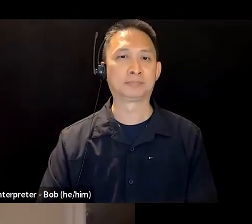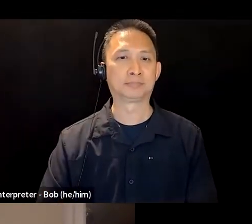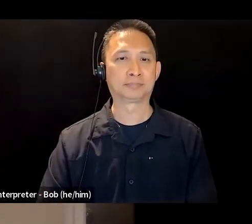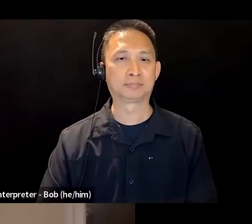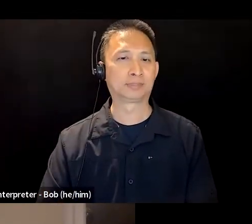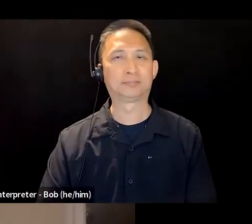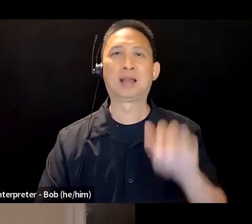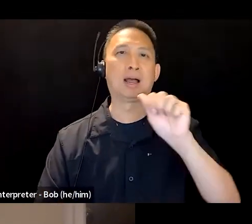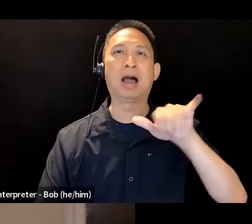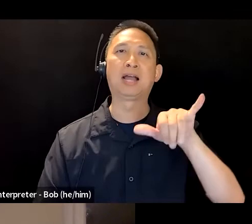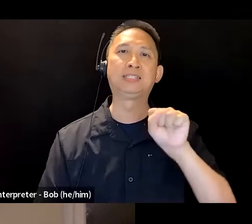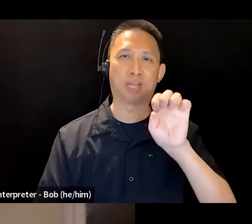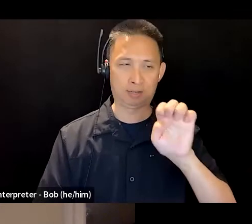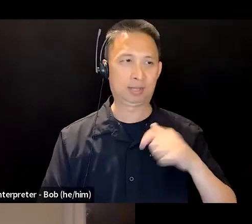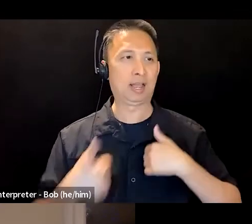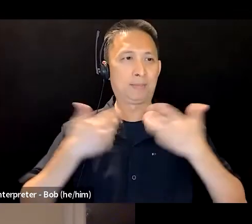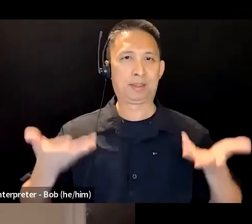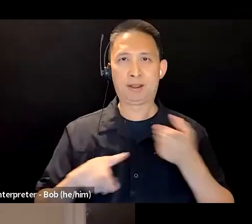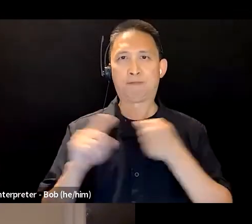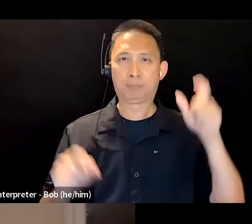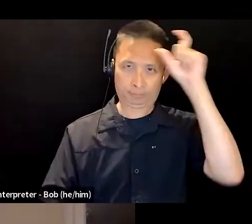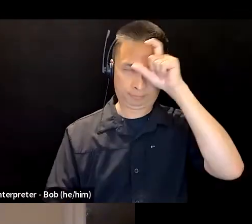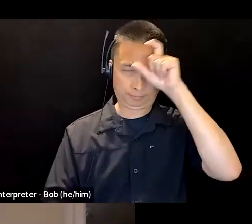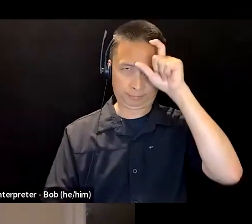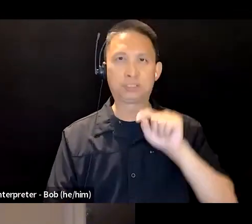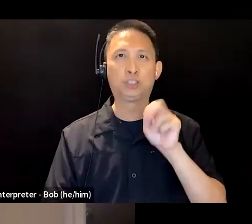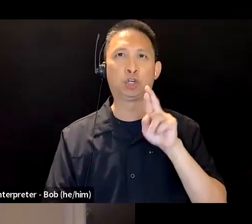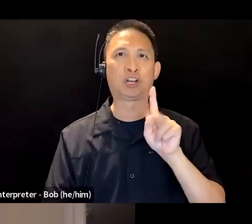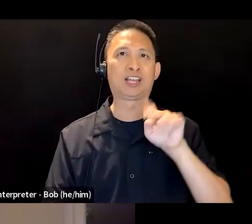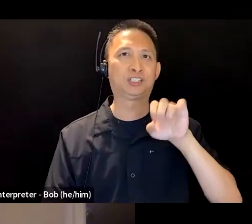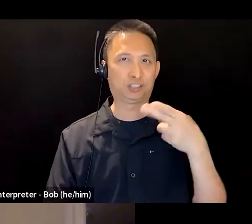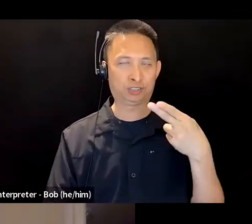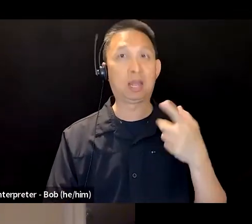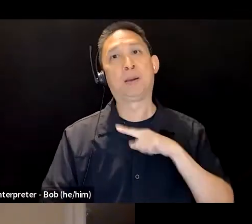my name is Ayse. I'm a Turkish filmmaker currently living in the UK.